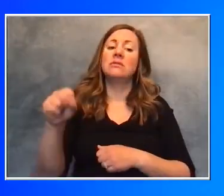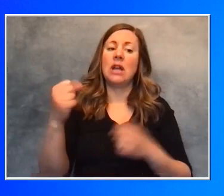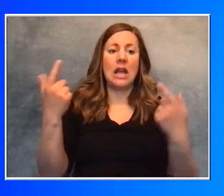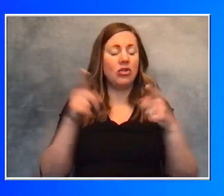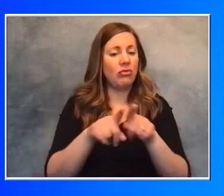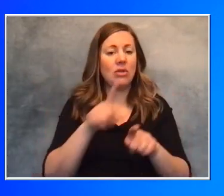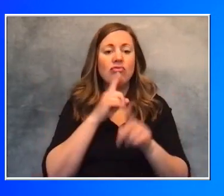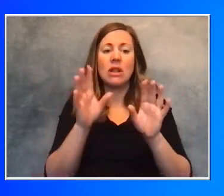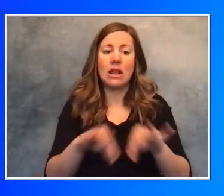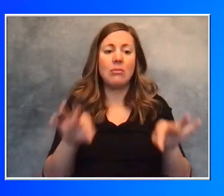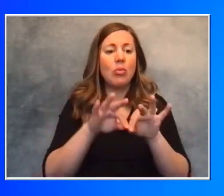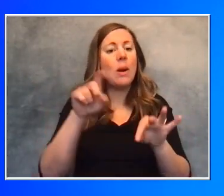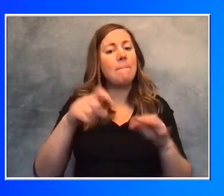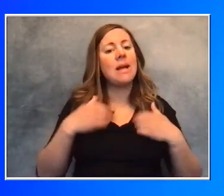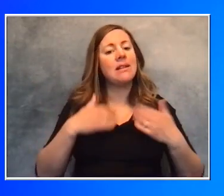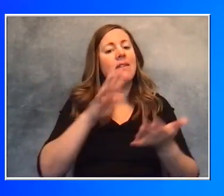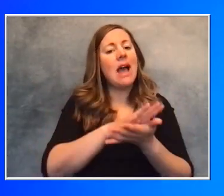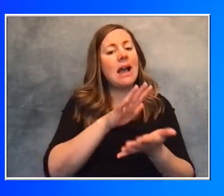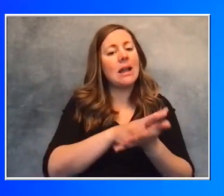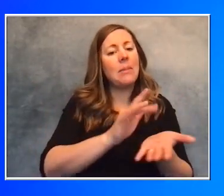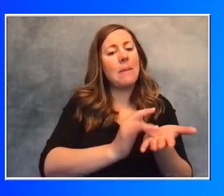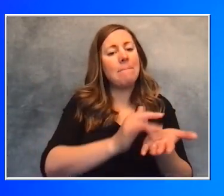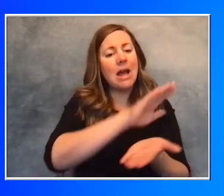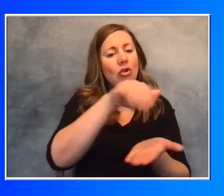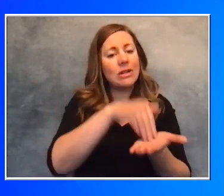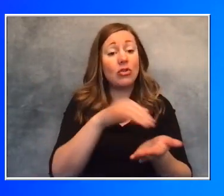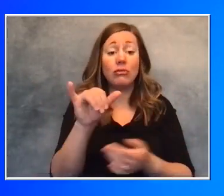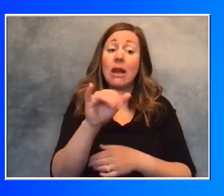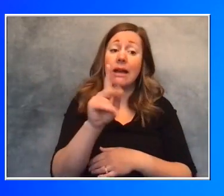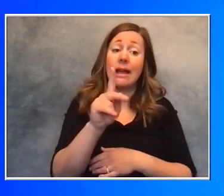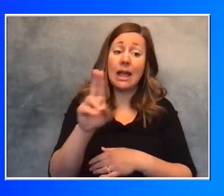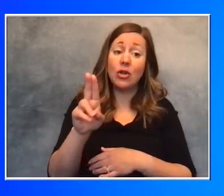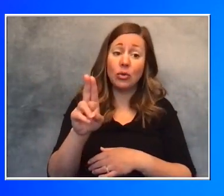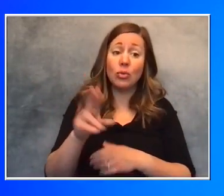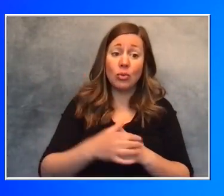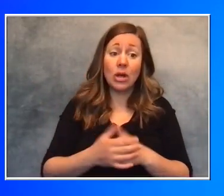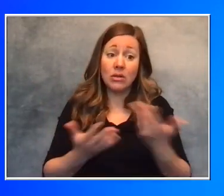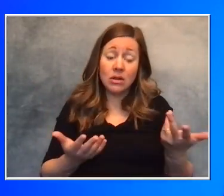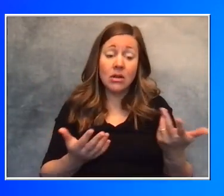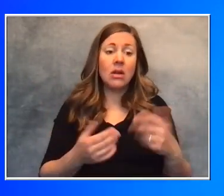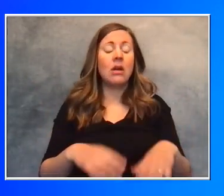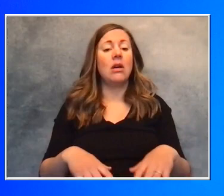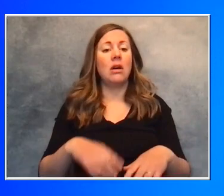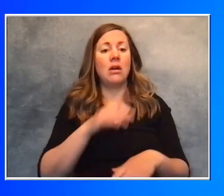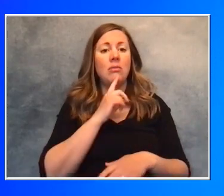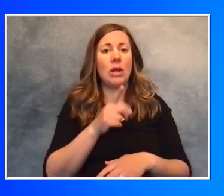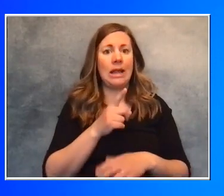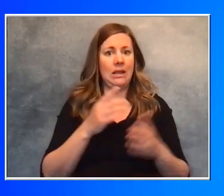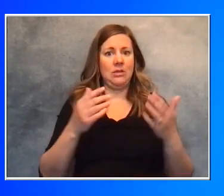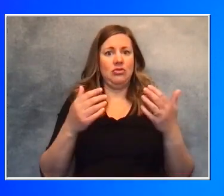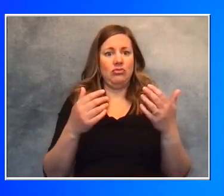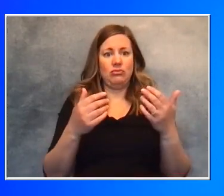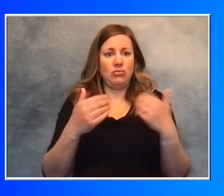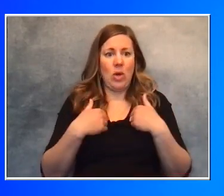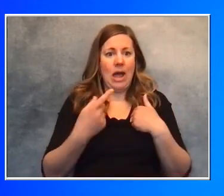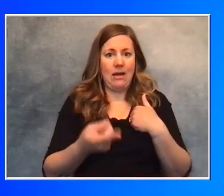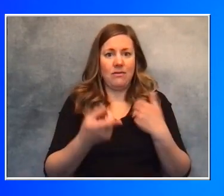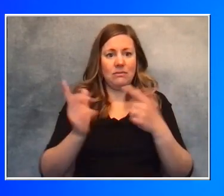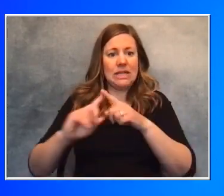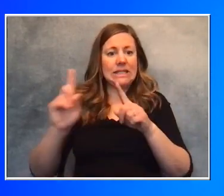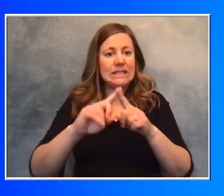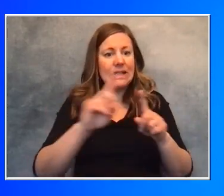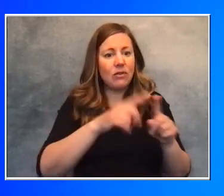have academic medical centers like at KU to have the hubs and to have specialty clinics to deal